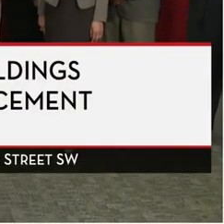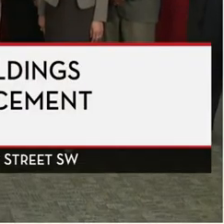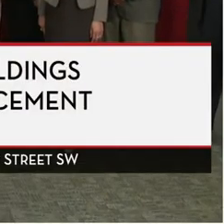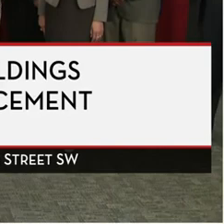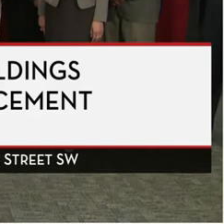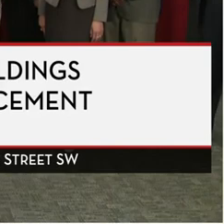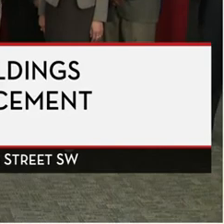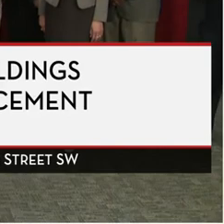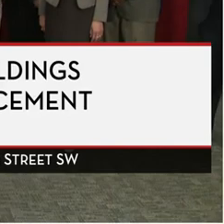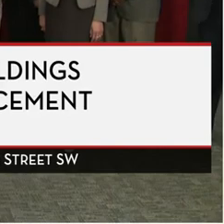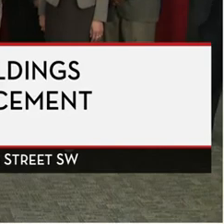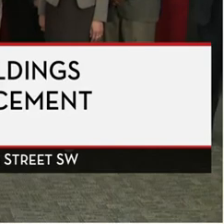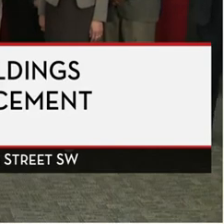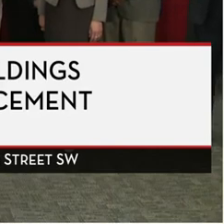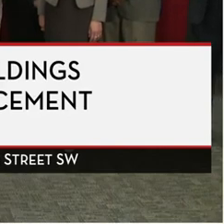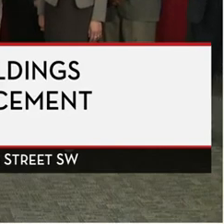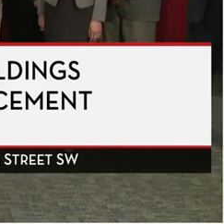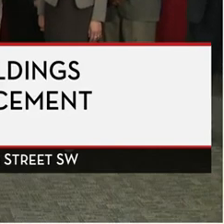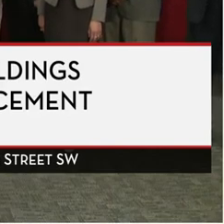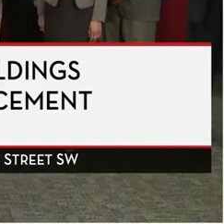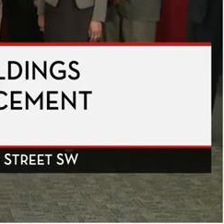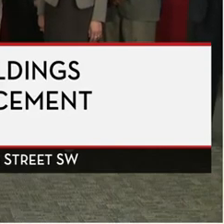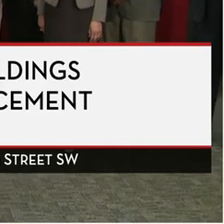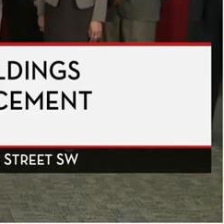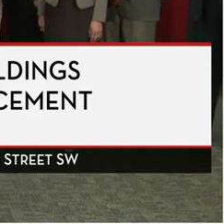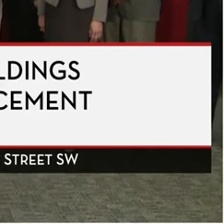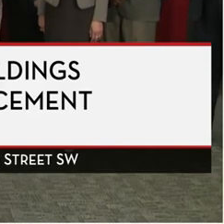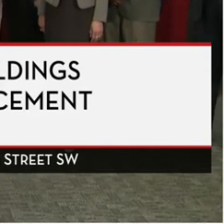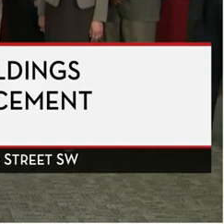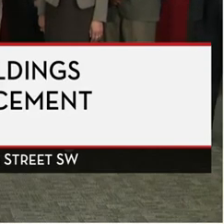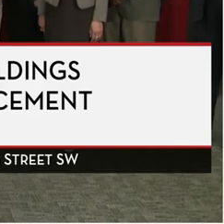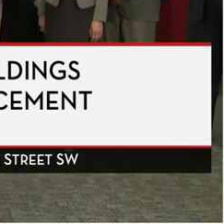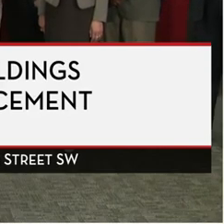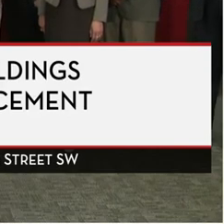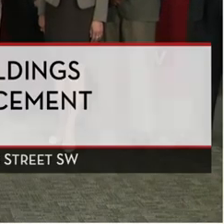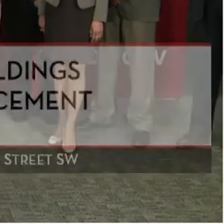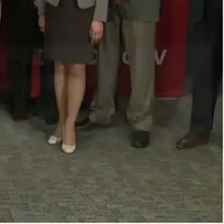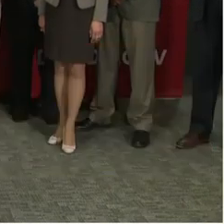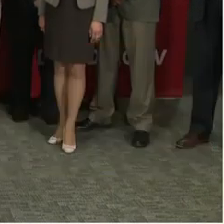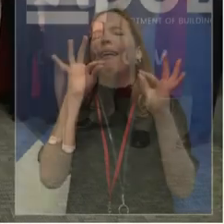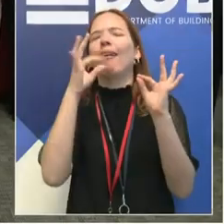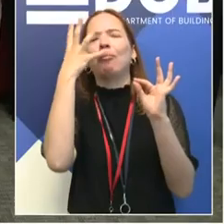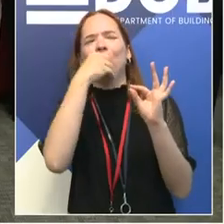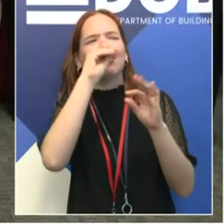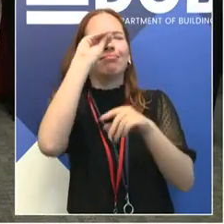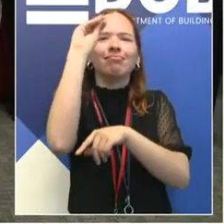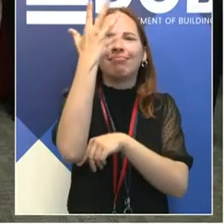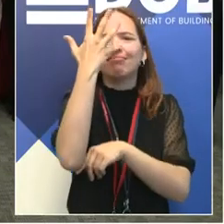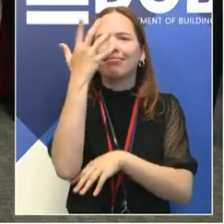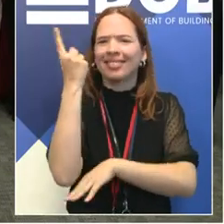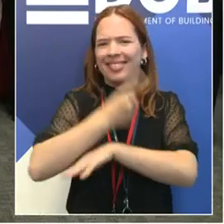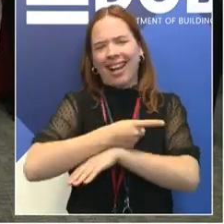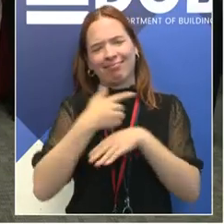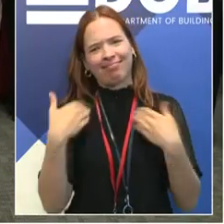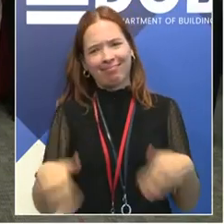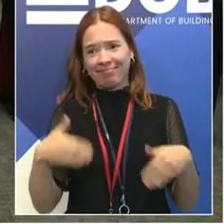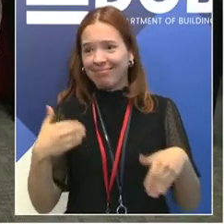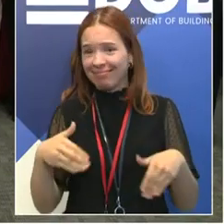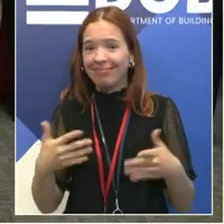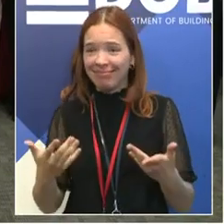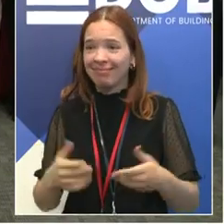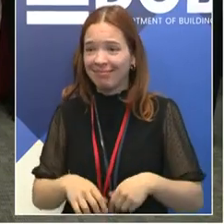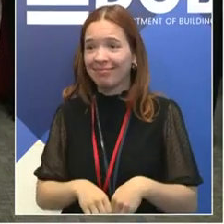Happy Monday morning, and it is indeed a beautiful day in Washington, D.C., and it's also